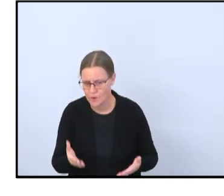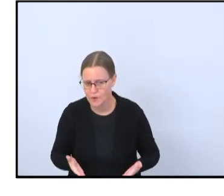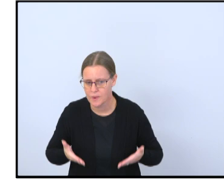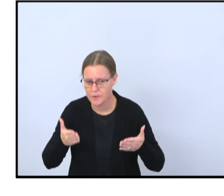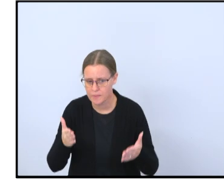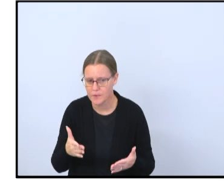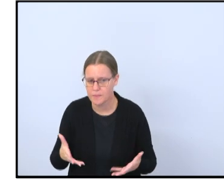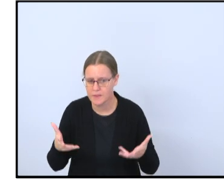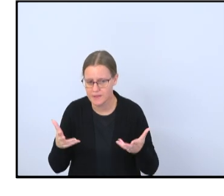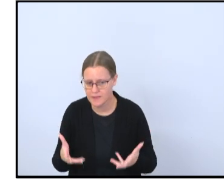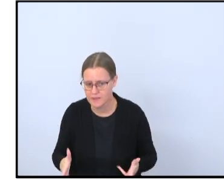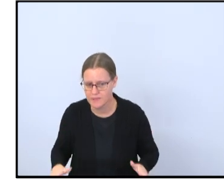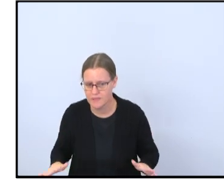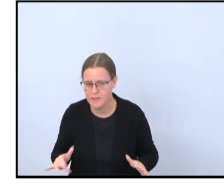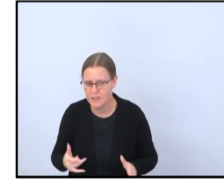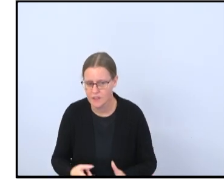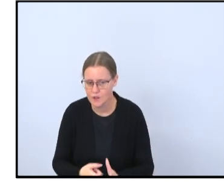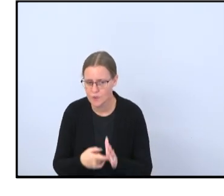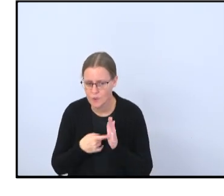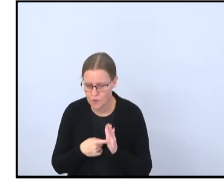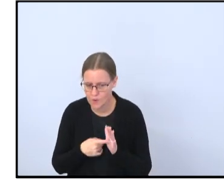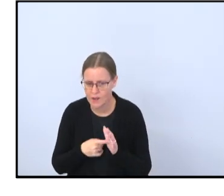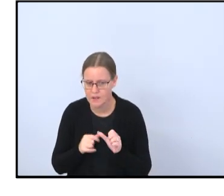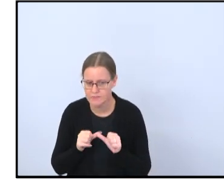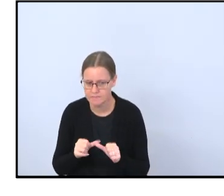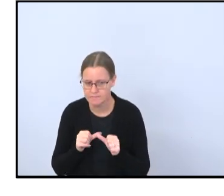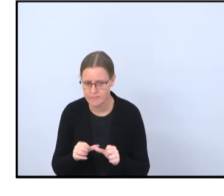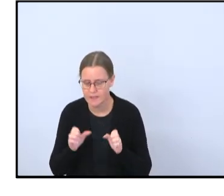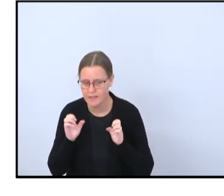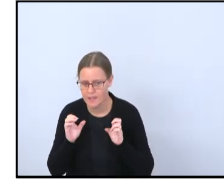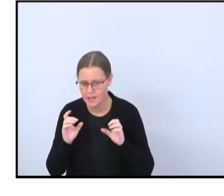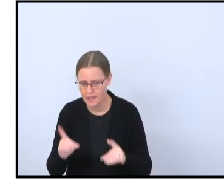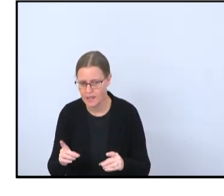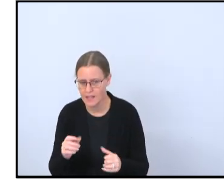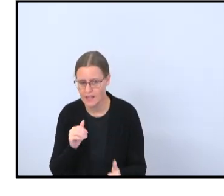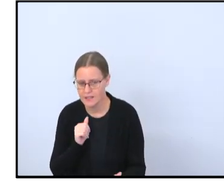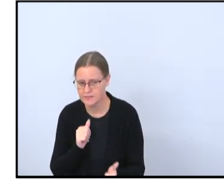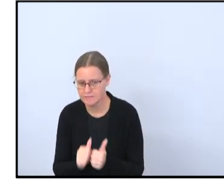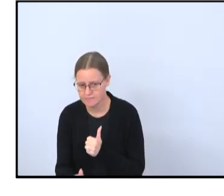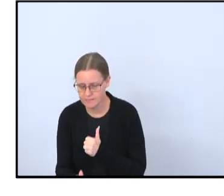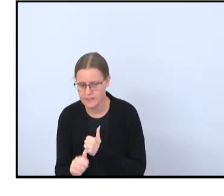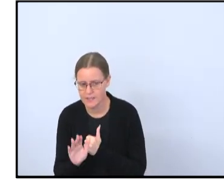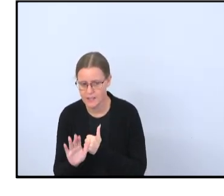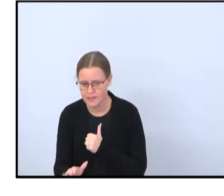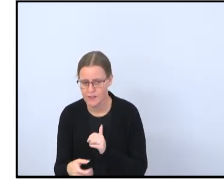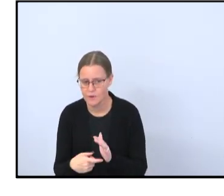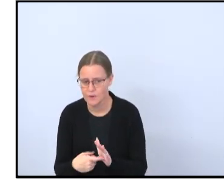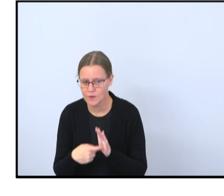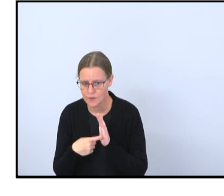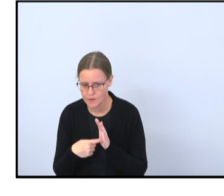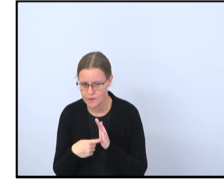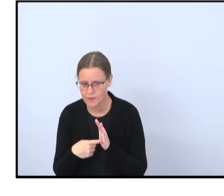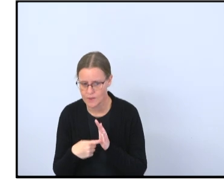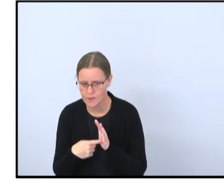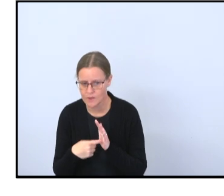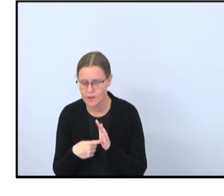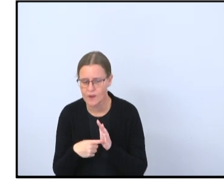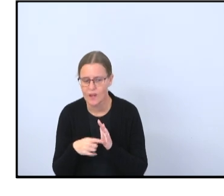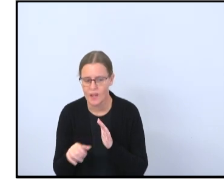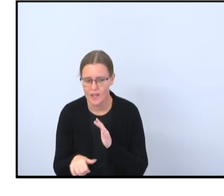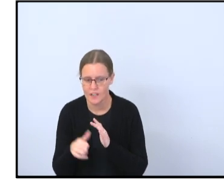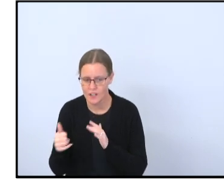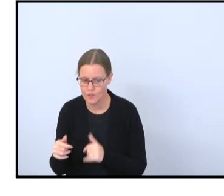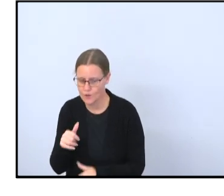has completed the required continuing education, has exceeded their required continuing education, and is deficient in meeting the